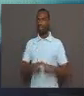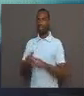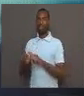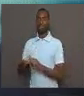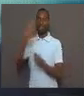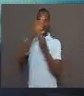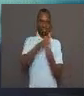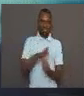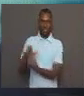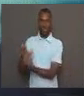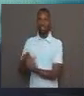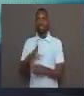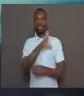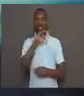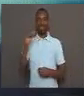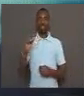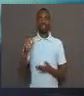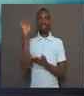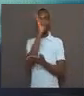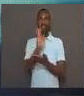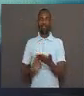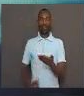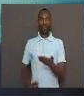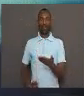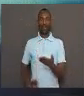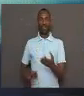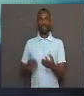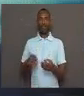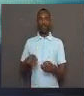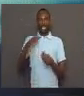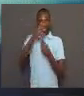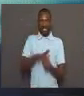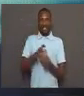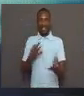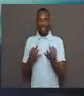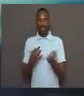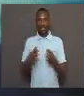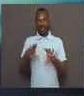stresses, and the formula for expressing stress.